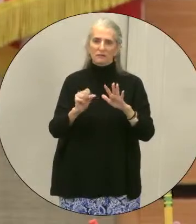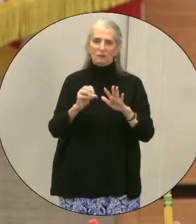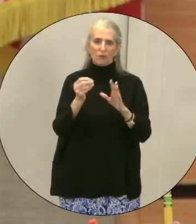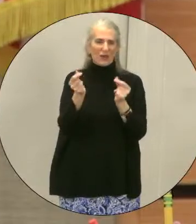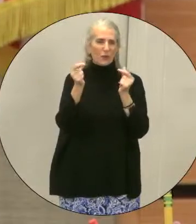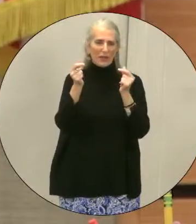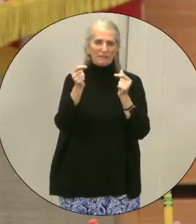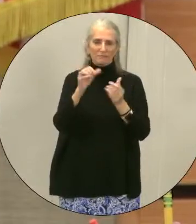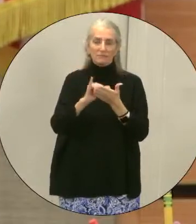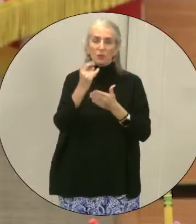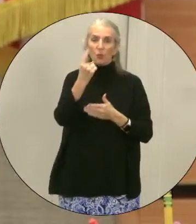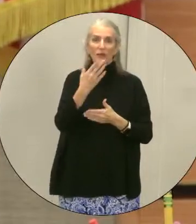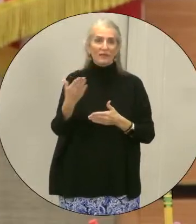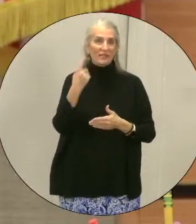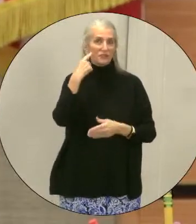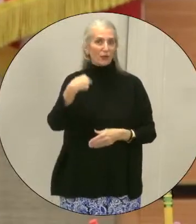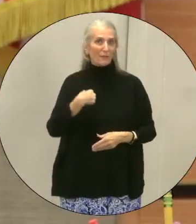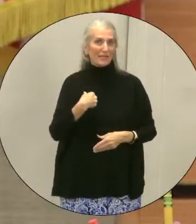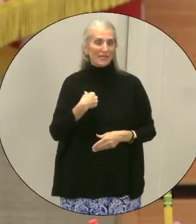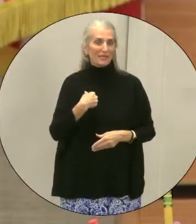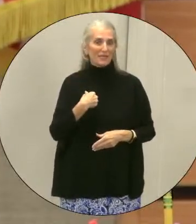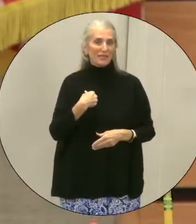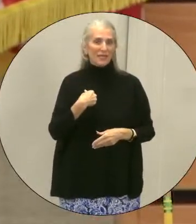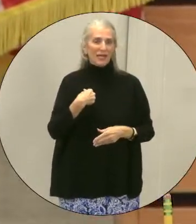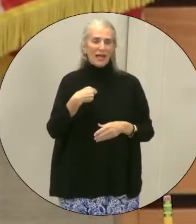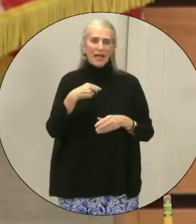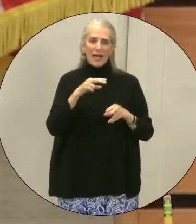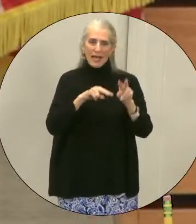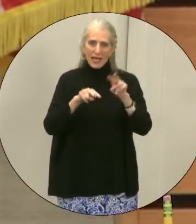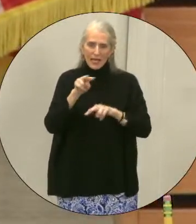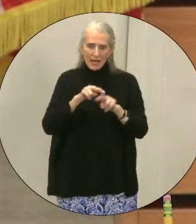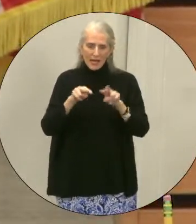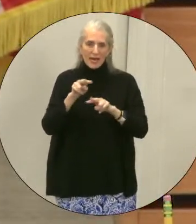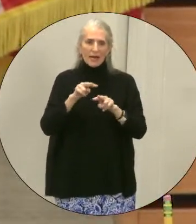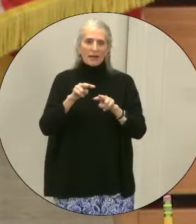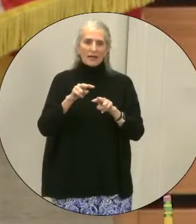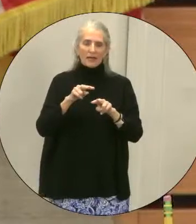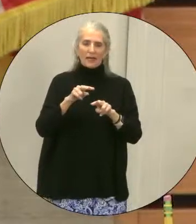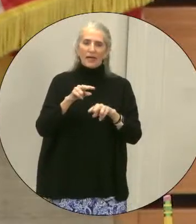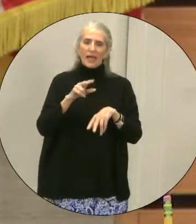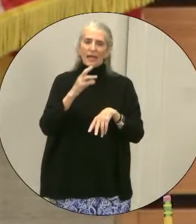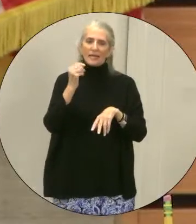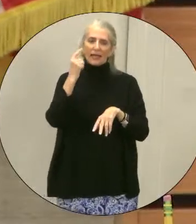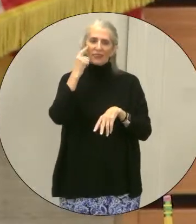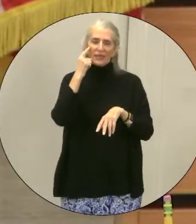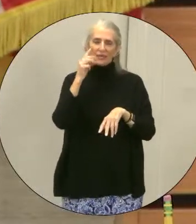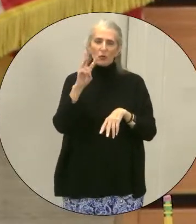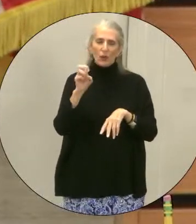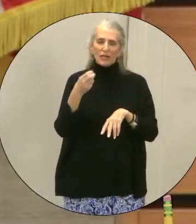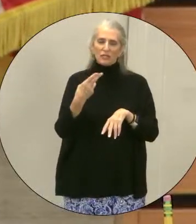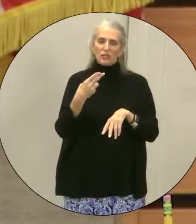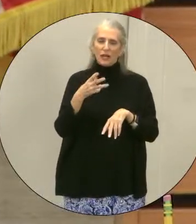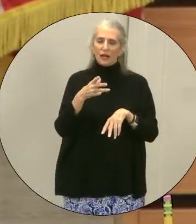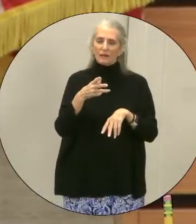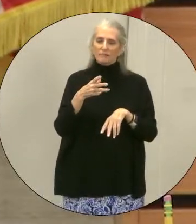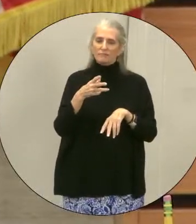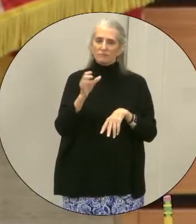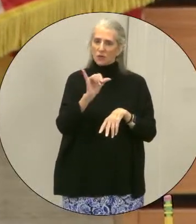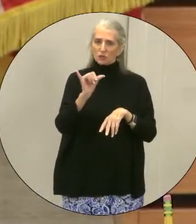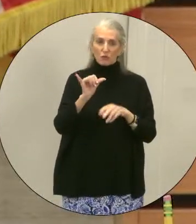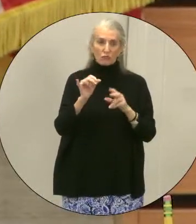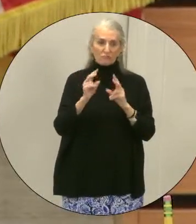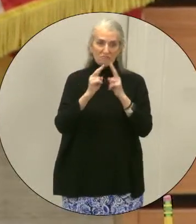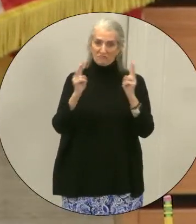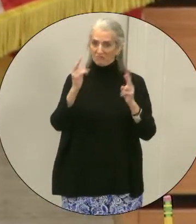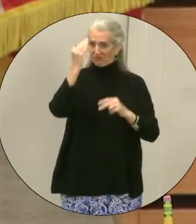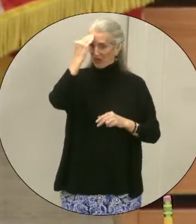things that, for me, I kept looking. I saw Jesse Welsh, and I think he also is very knowledgeable. So